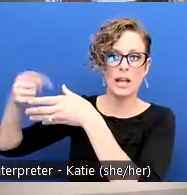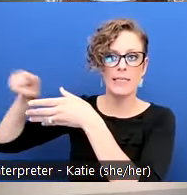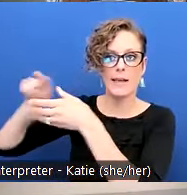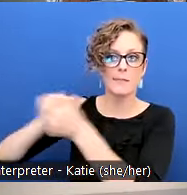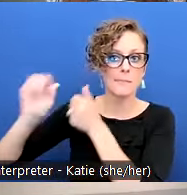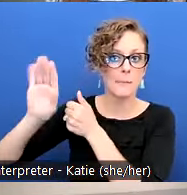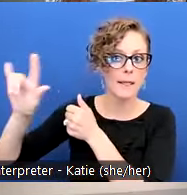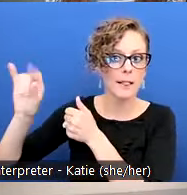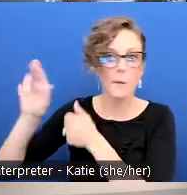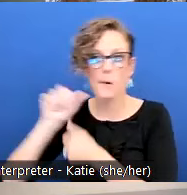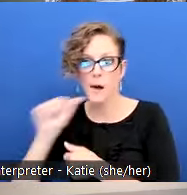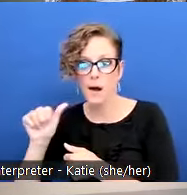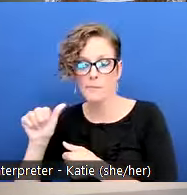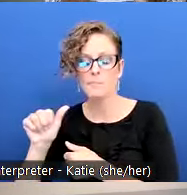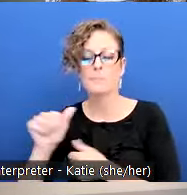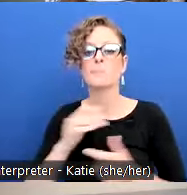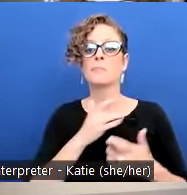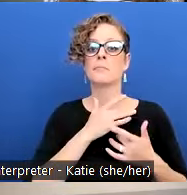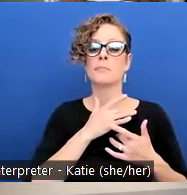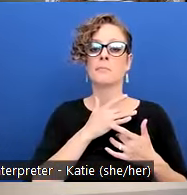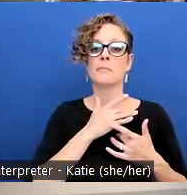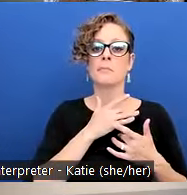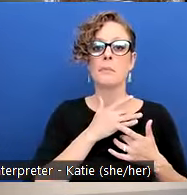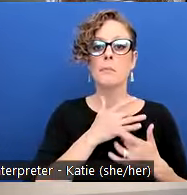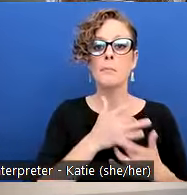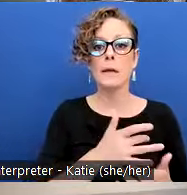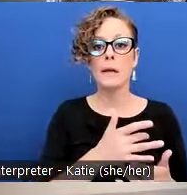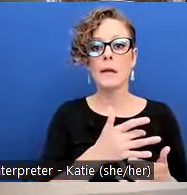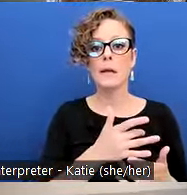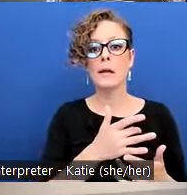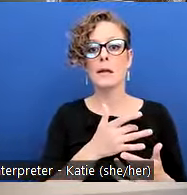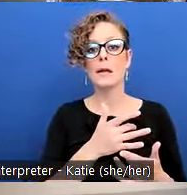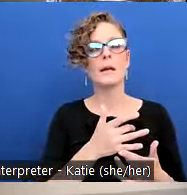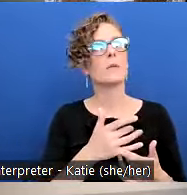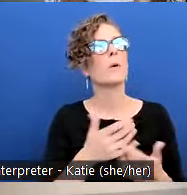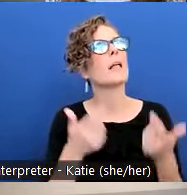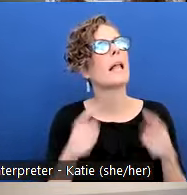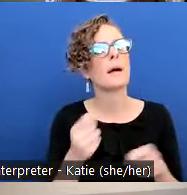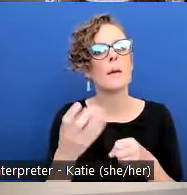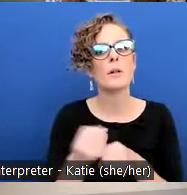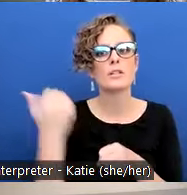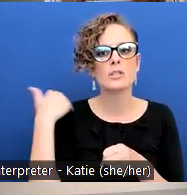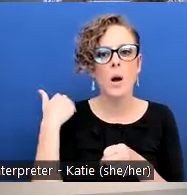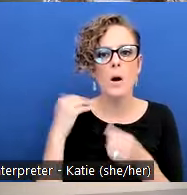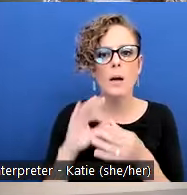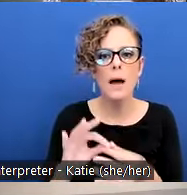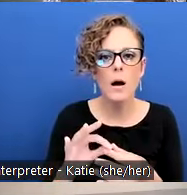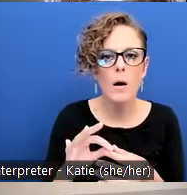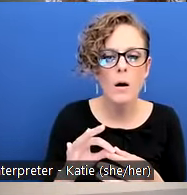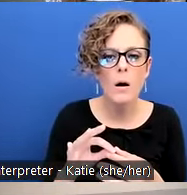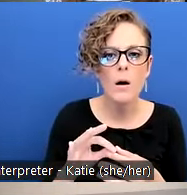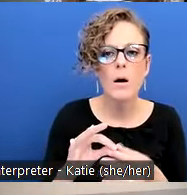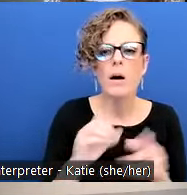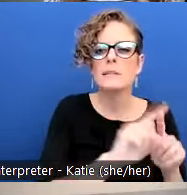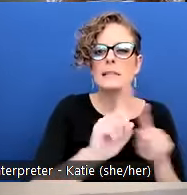often happens, like there was one a couple of years ago related to dental hygienists or different